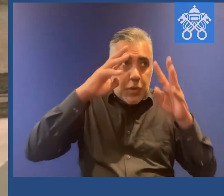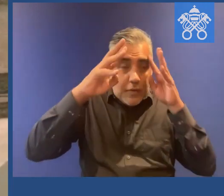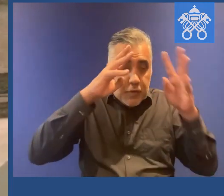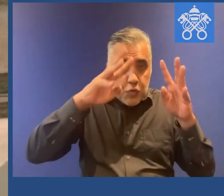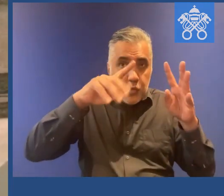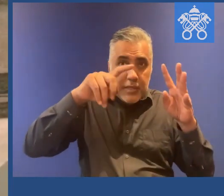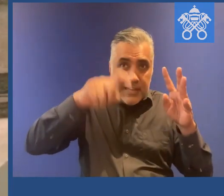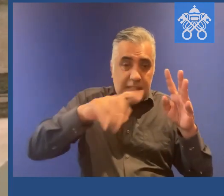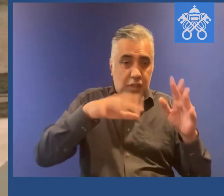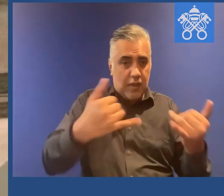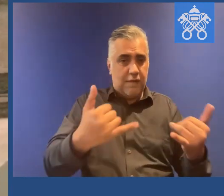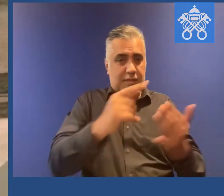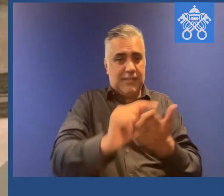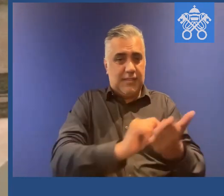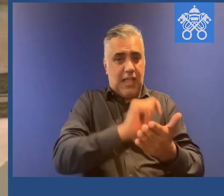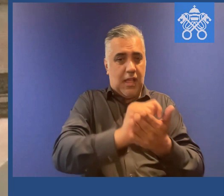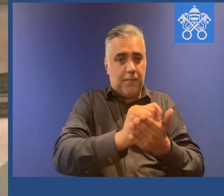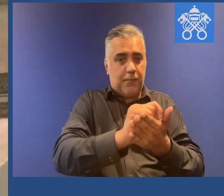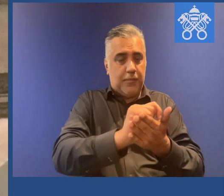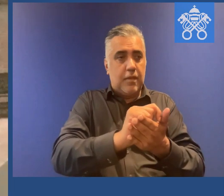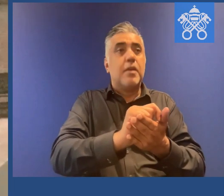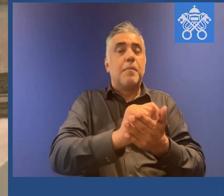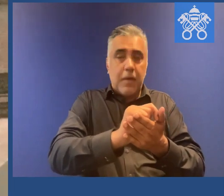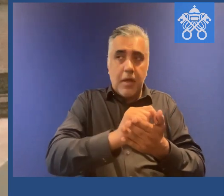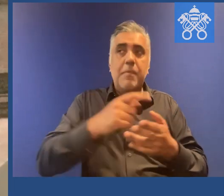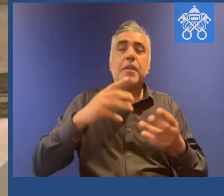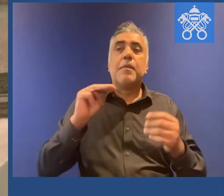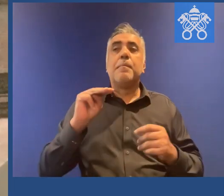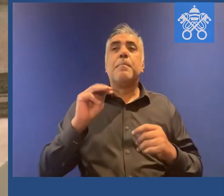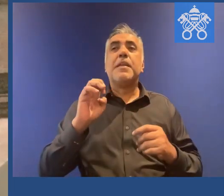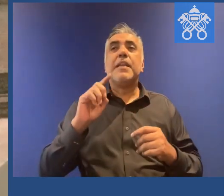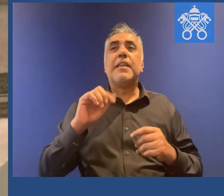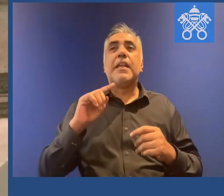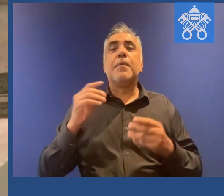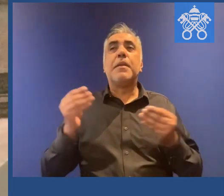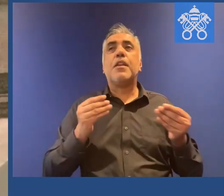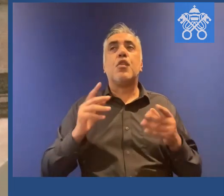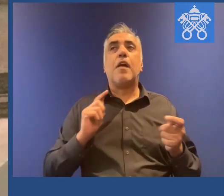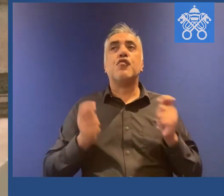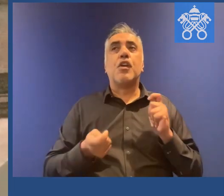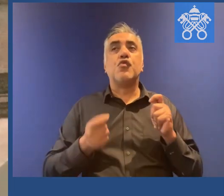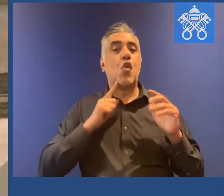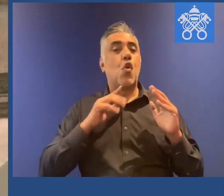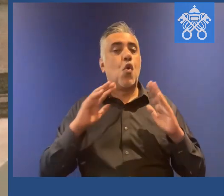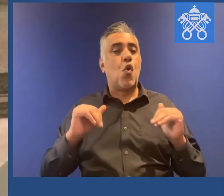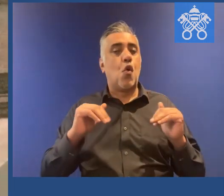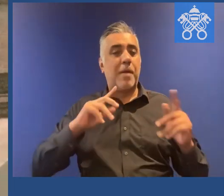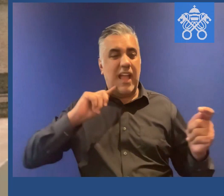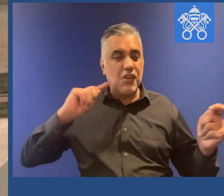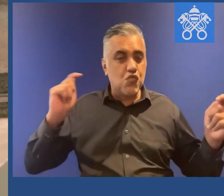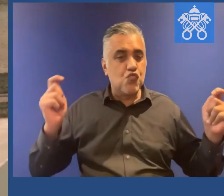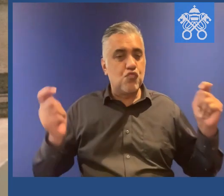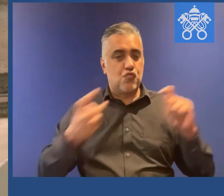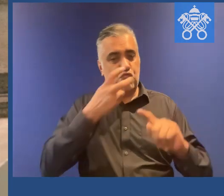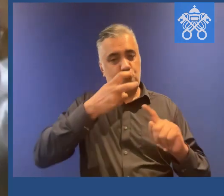of the time by being mediators of change, hope, and transformation,